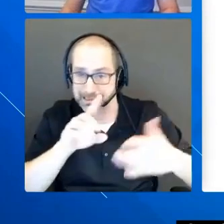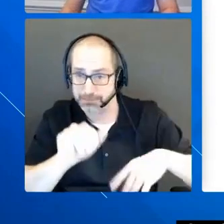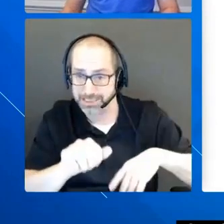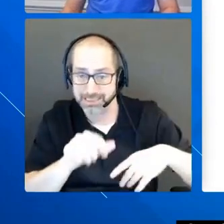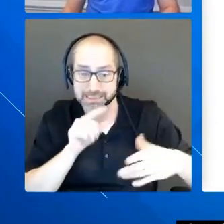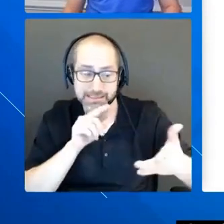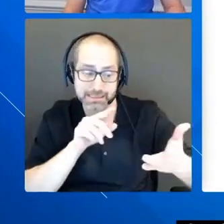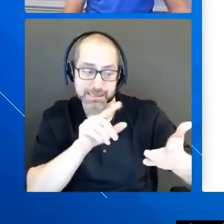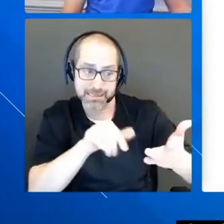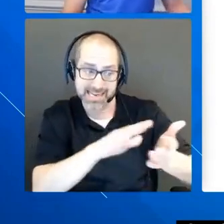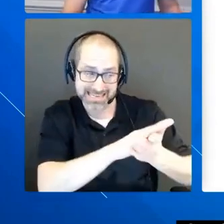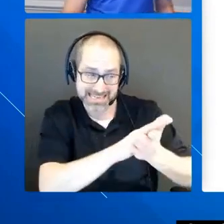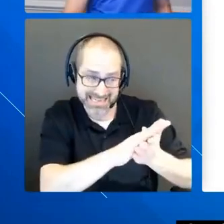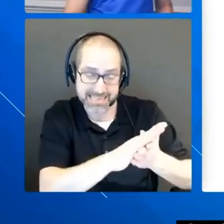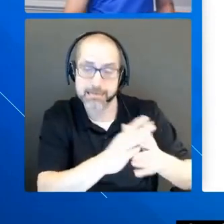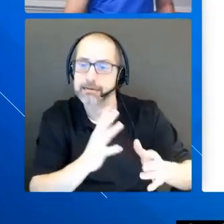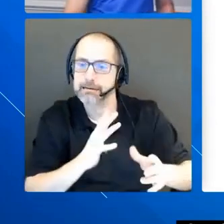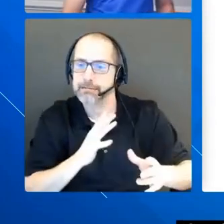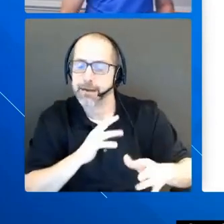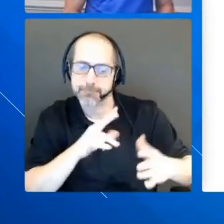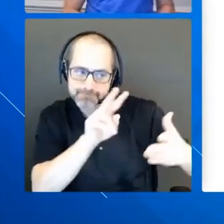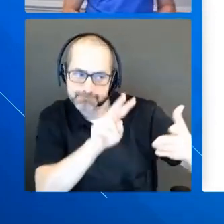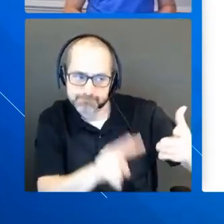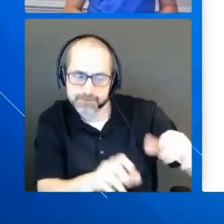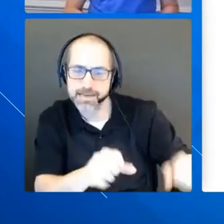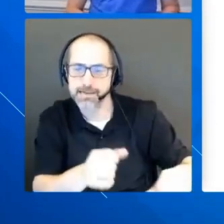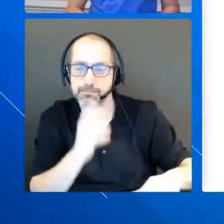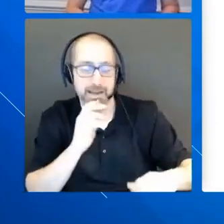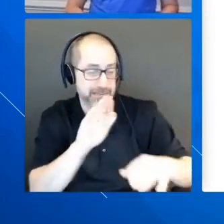being able to use your site or not.